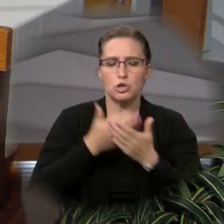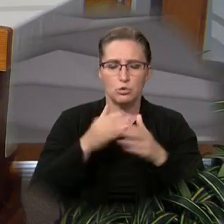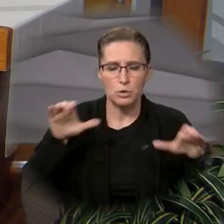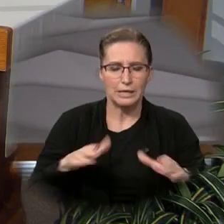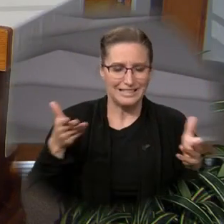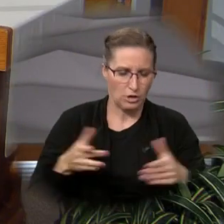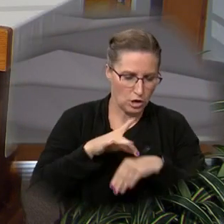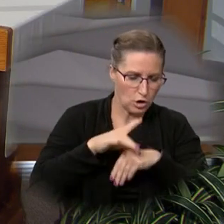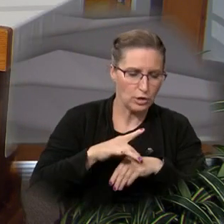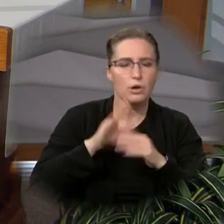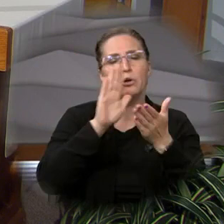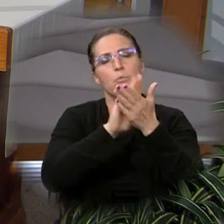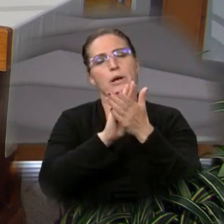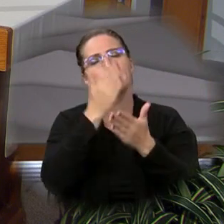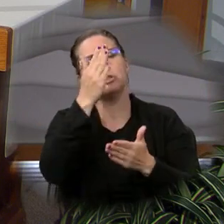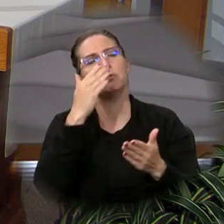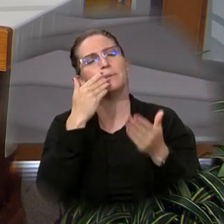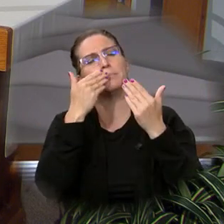And on earth peace to people of goodwill.